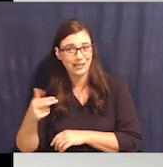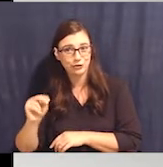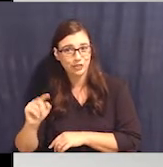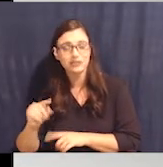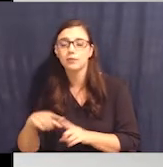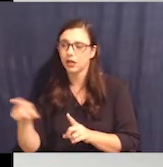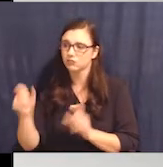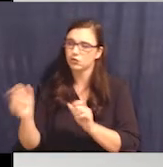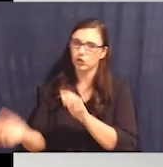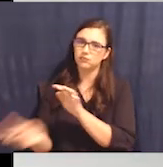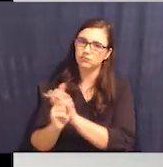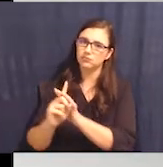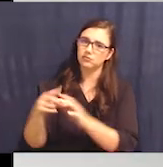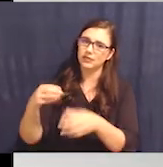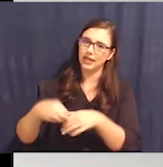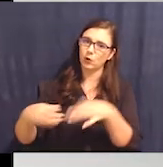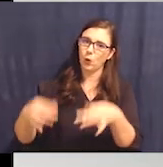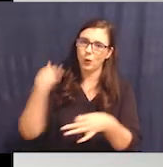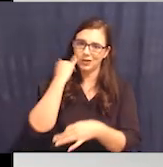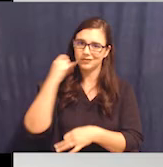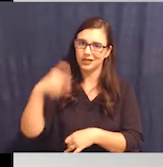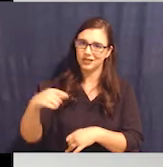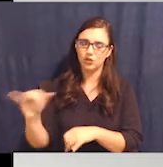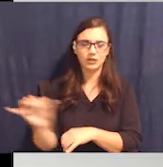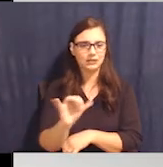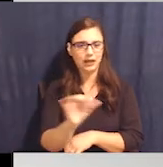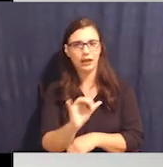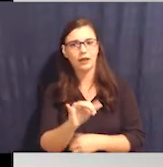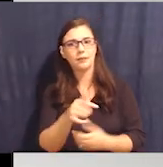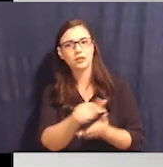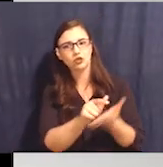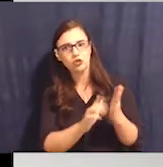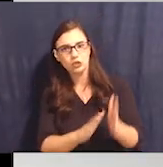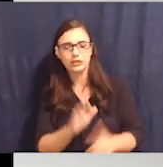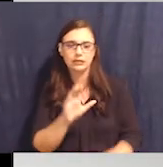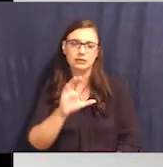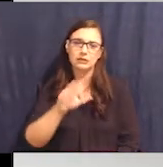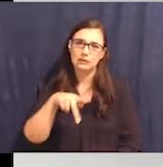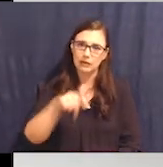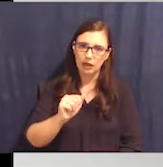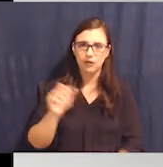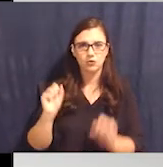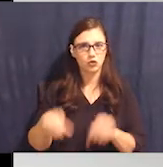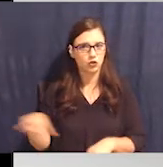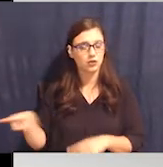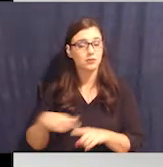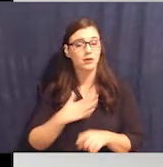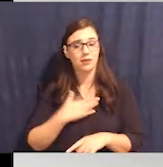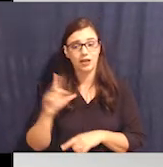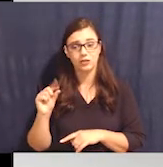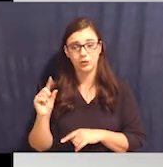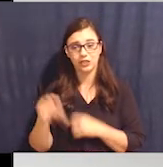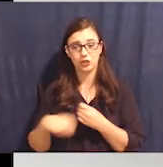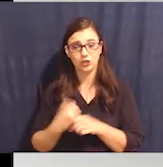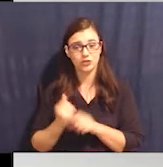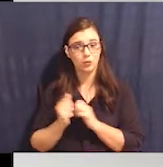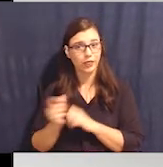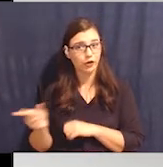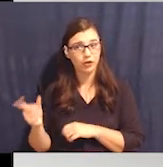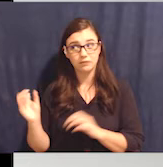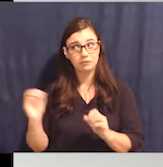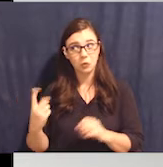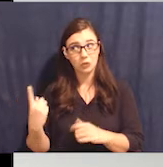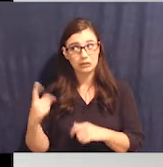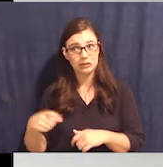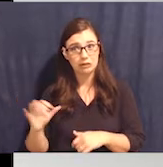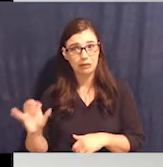but she could appear in court if needed, just like an attorney or a CPA. But in my 20 years with her,